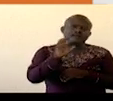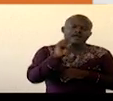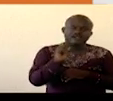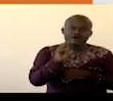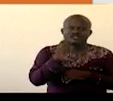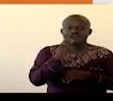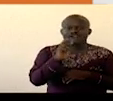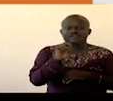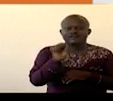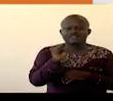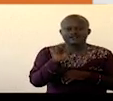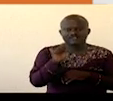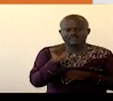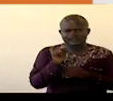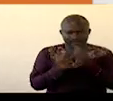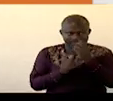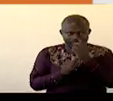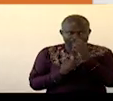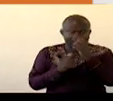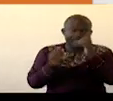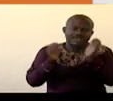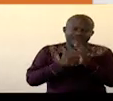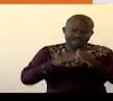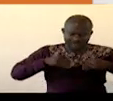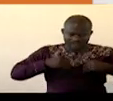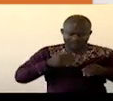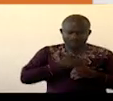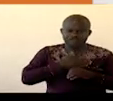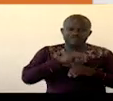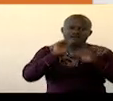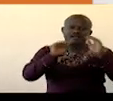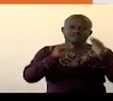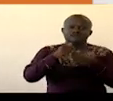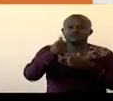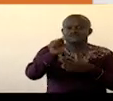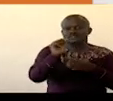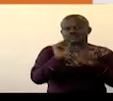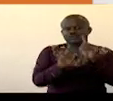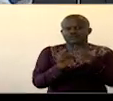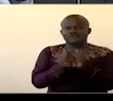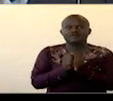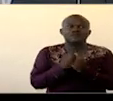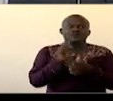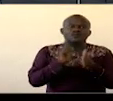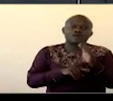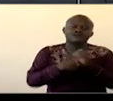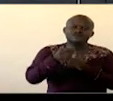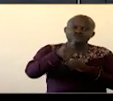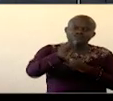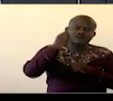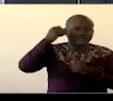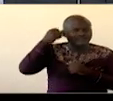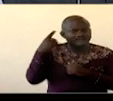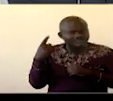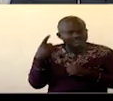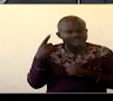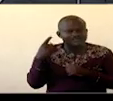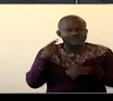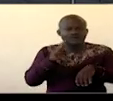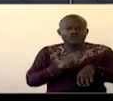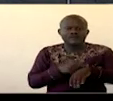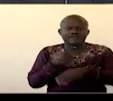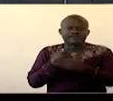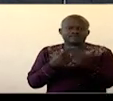biodiversity. Allow me ask you this question. What do you understand